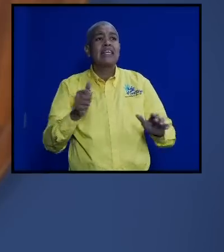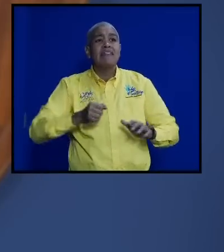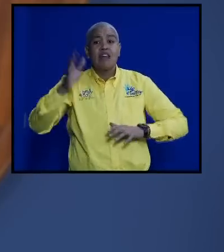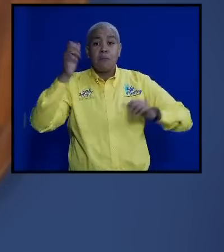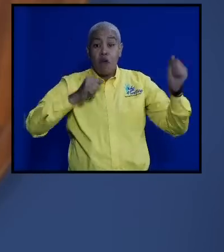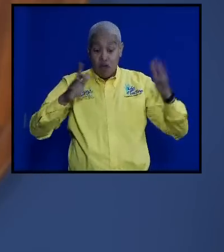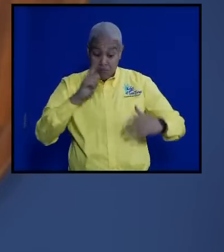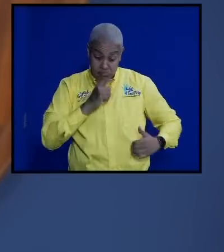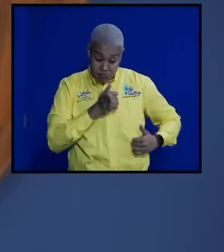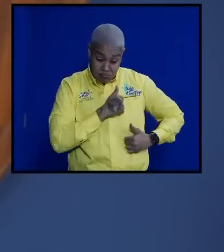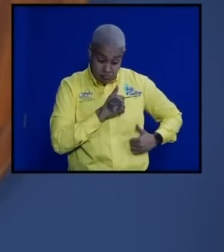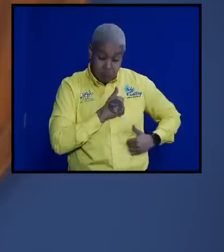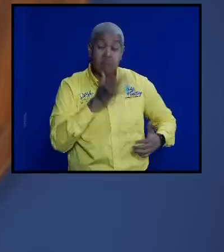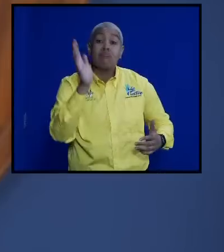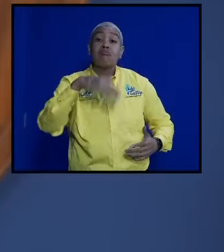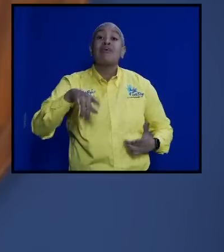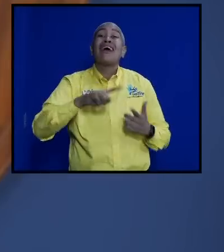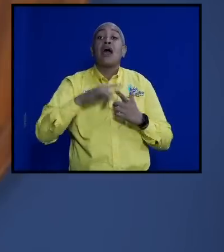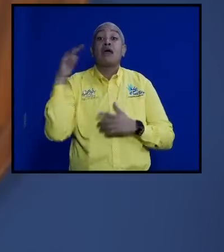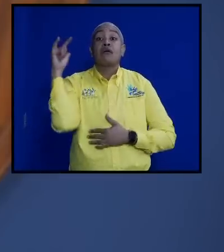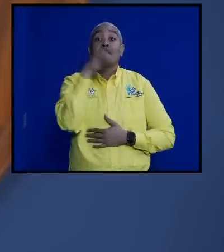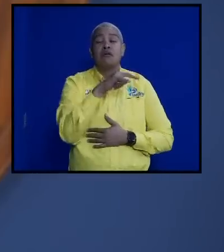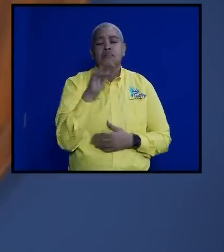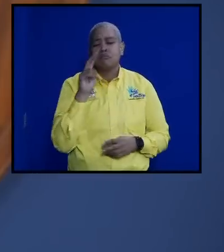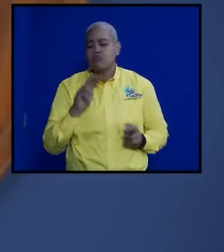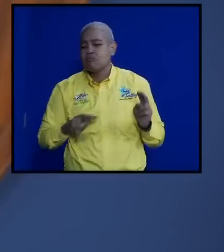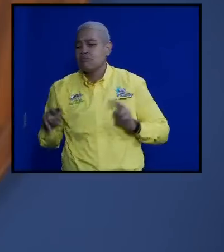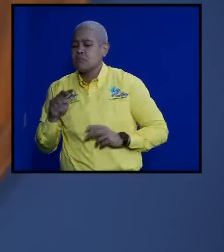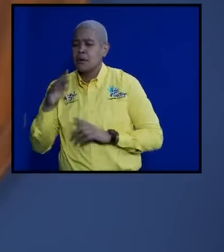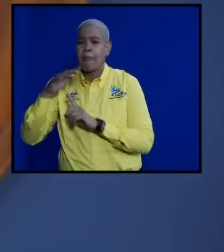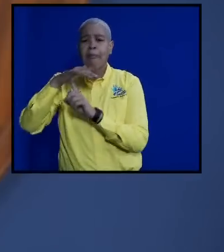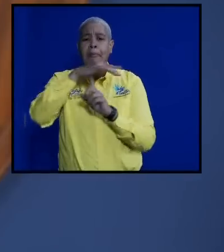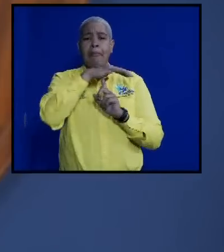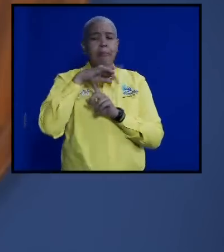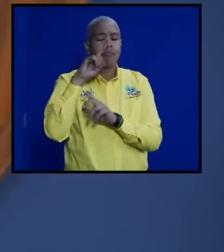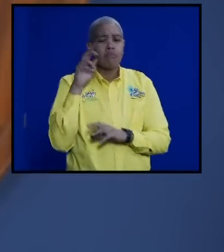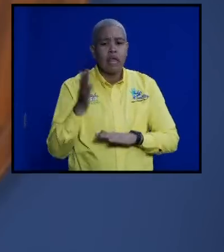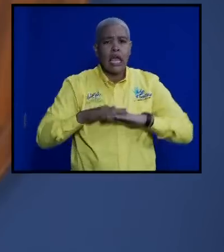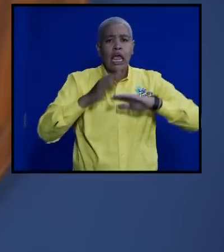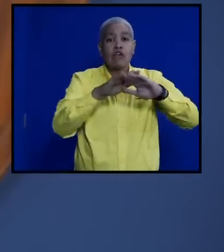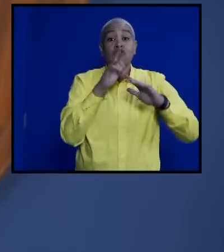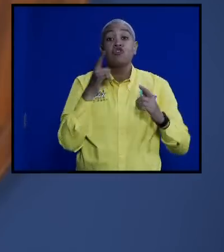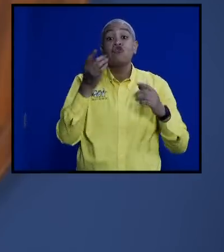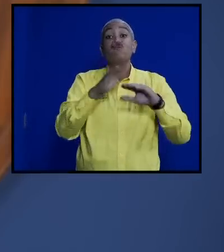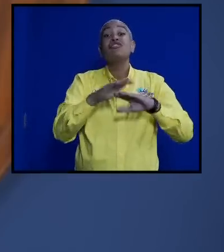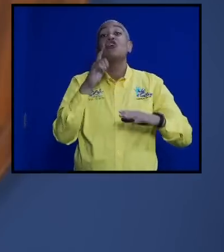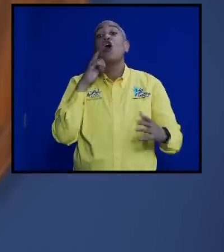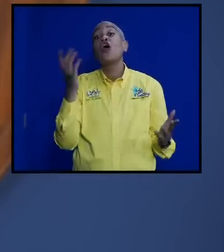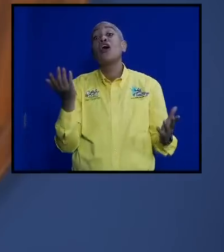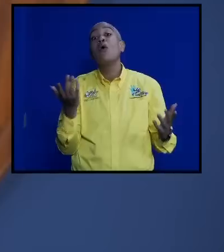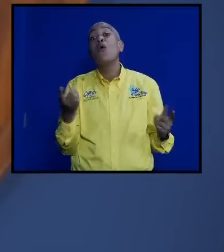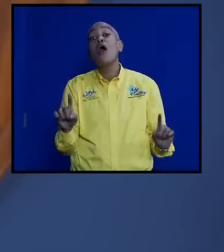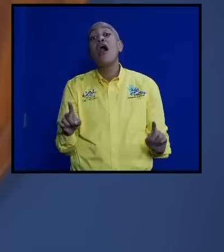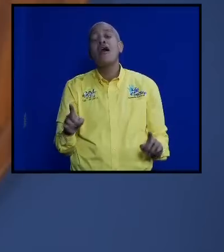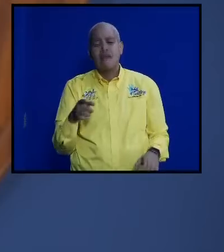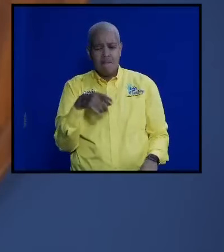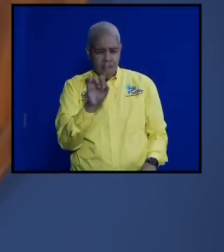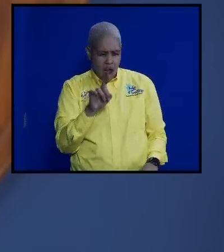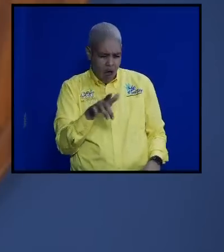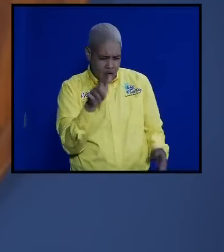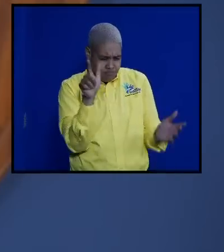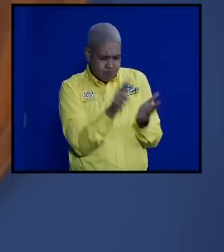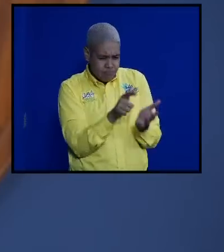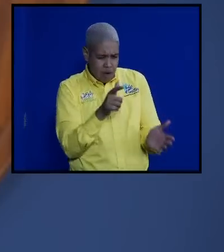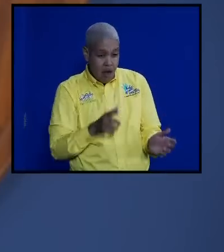JDF Air Wing assets have also increased. In fact, this increase resulted in an interception of illegal fishing vessels,